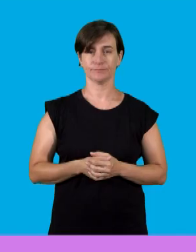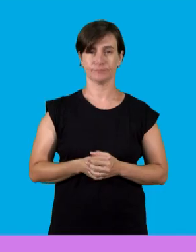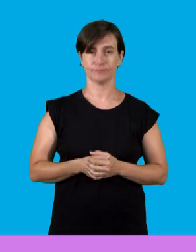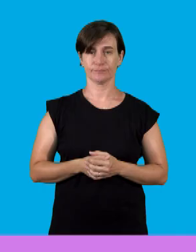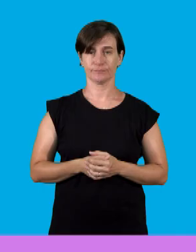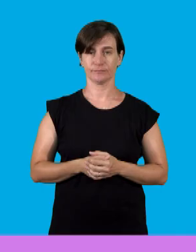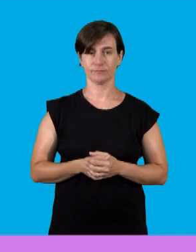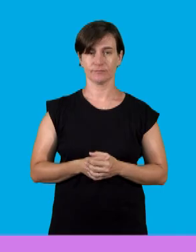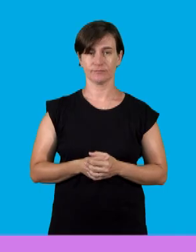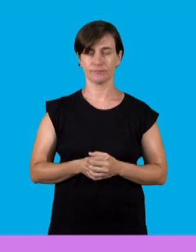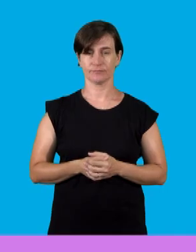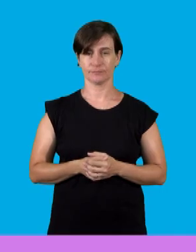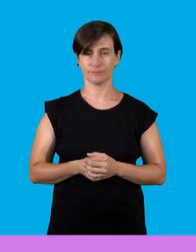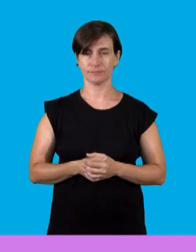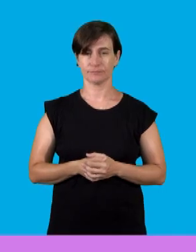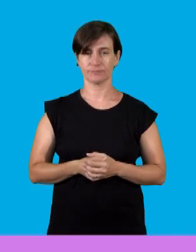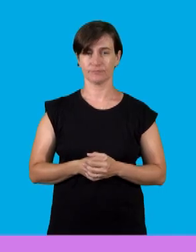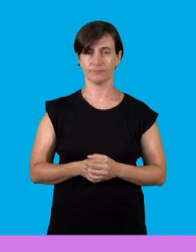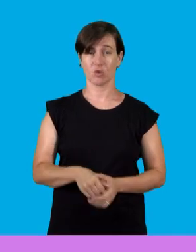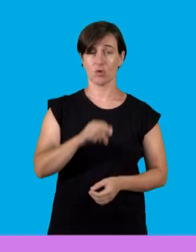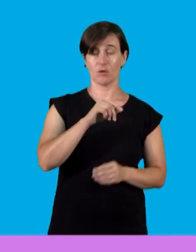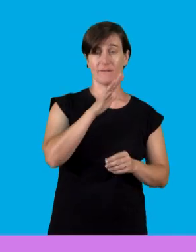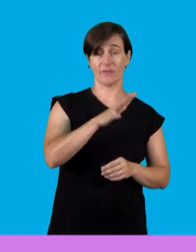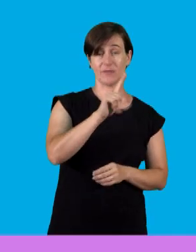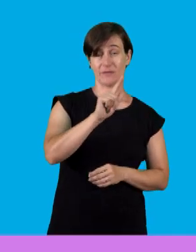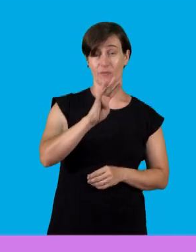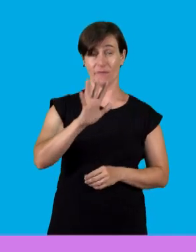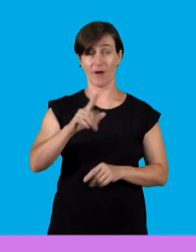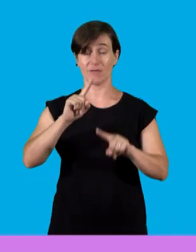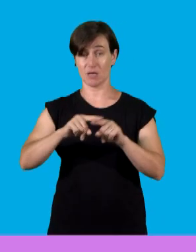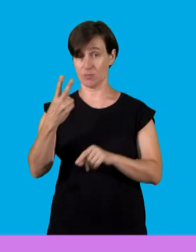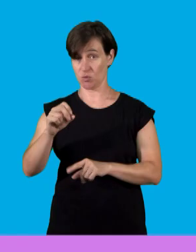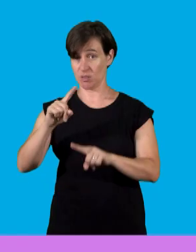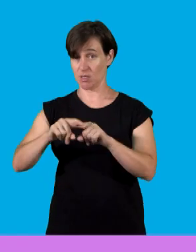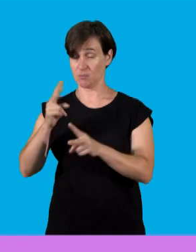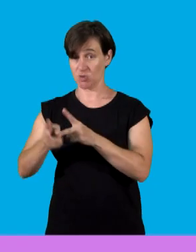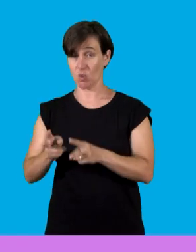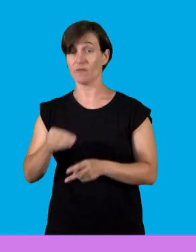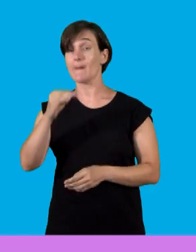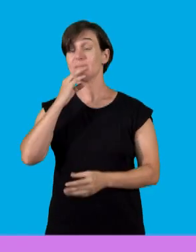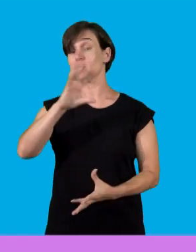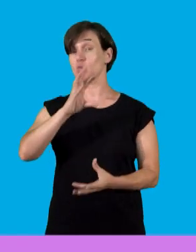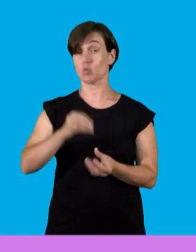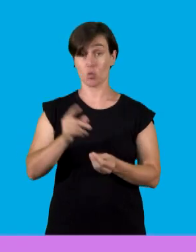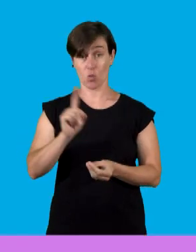15,745 rand multiplied by 20 multiplied by 12. That will give us an amount of